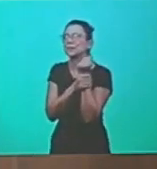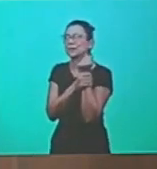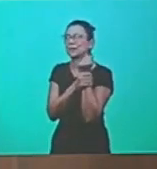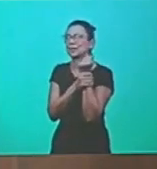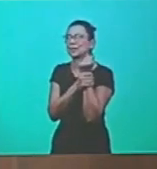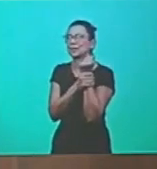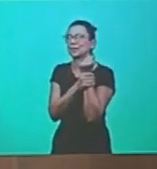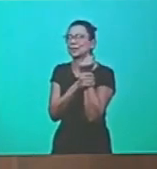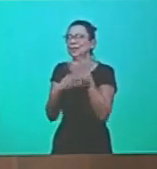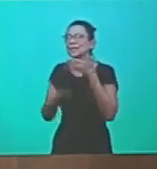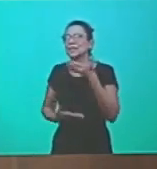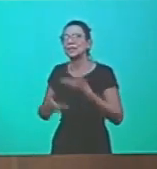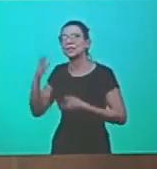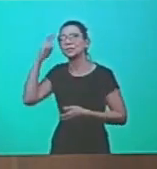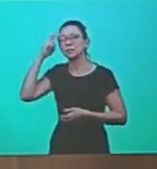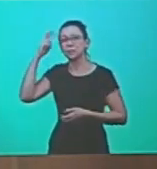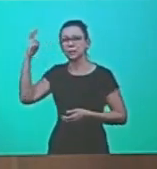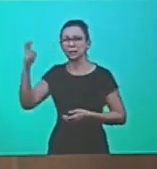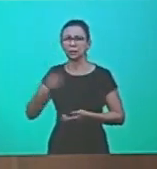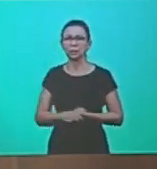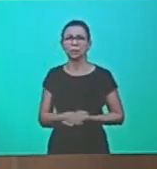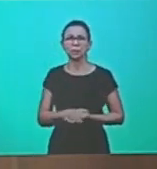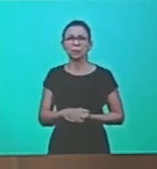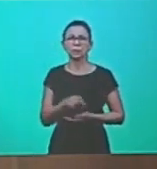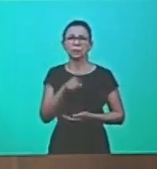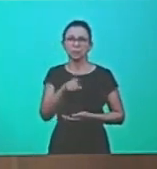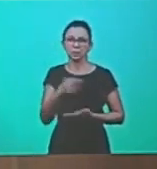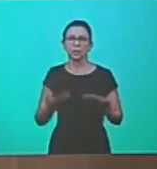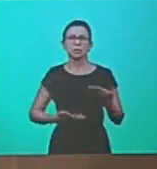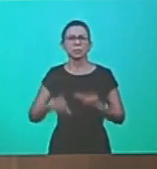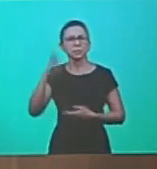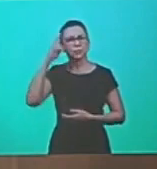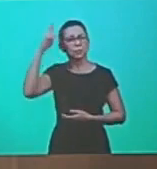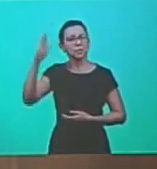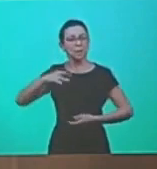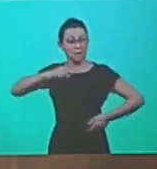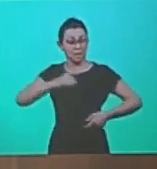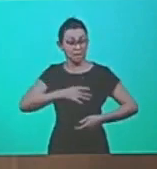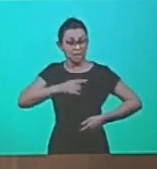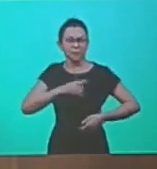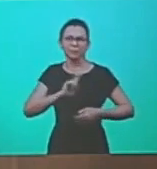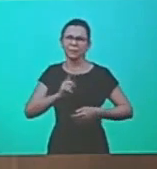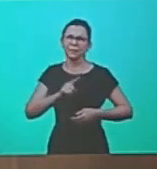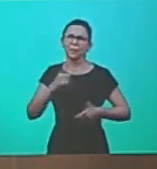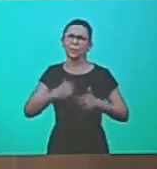vessel. We have to be vigilant. We have to be preparing ourselves.